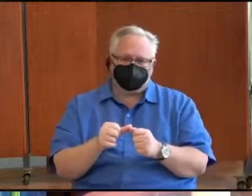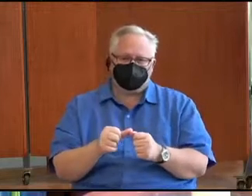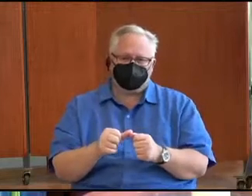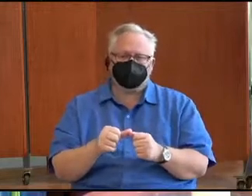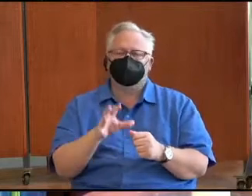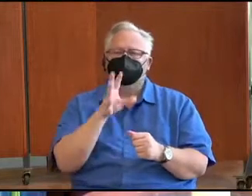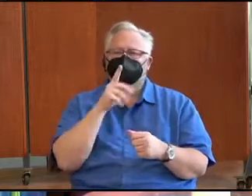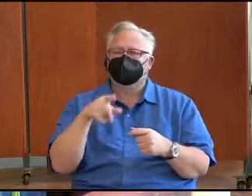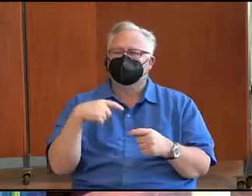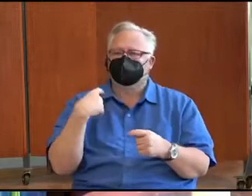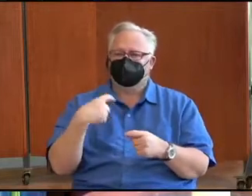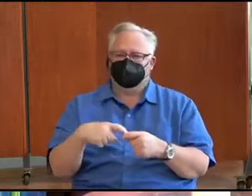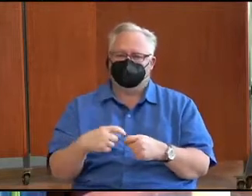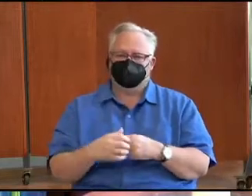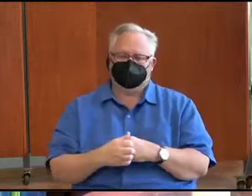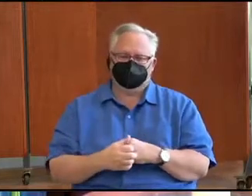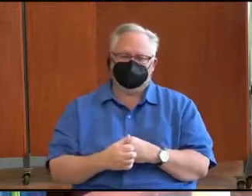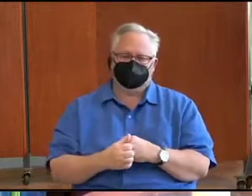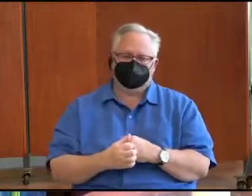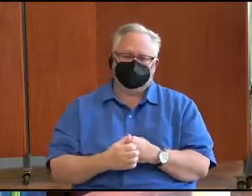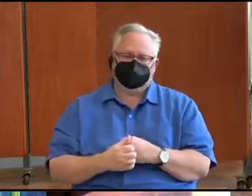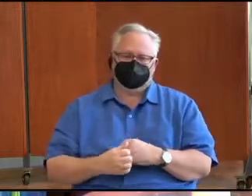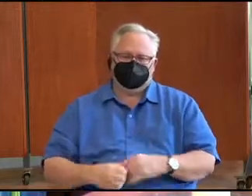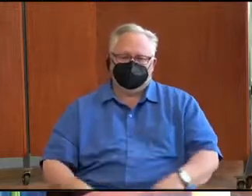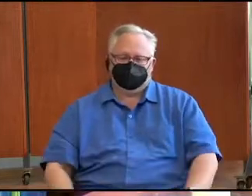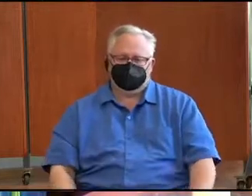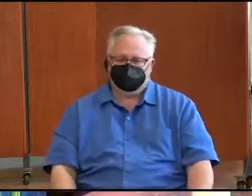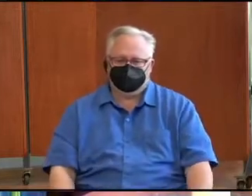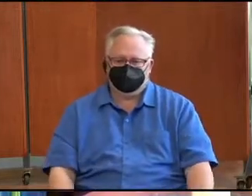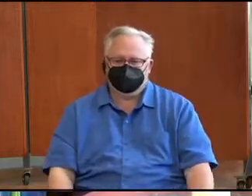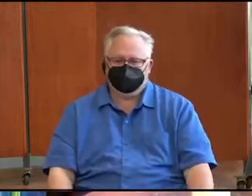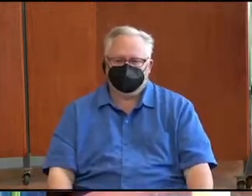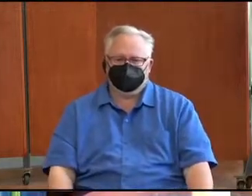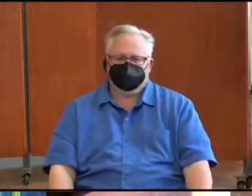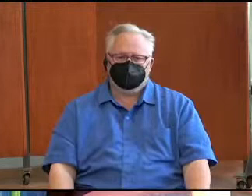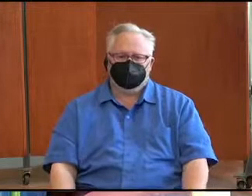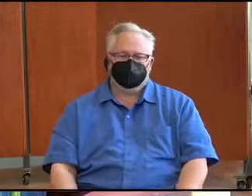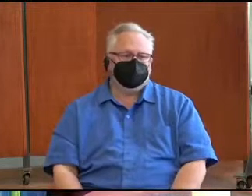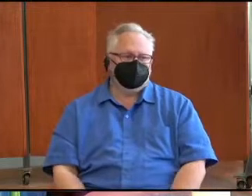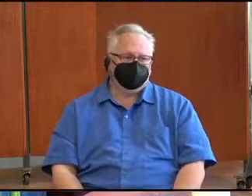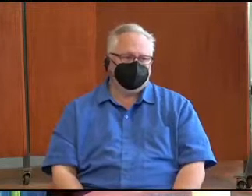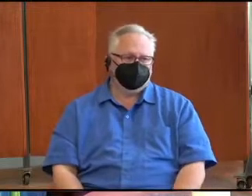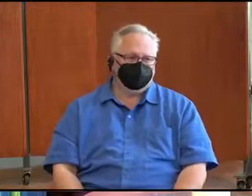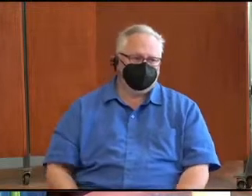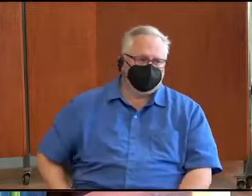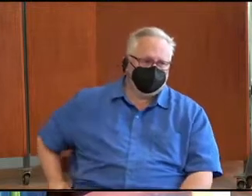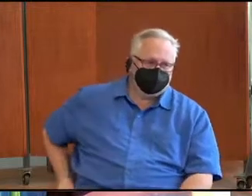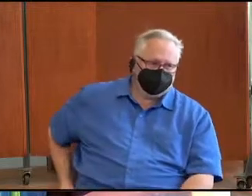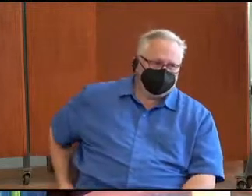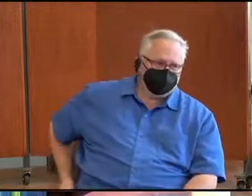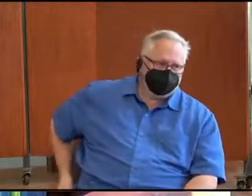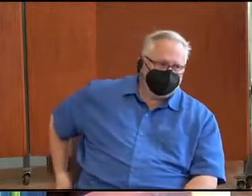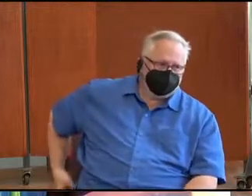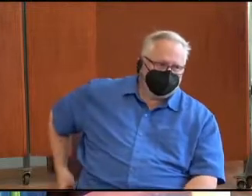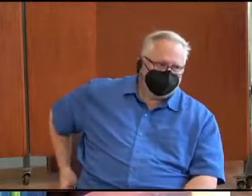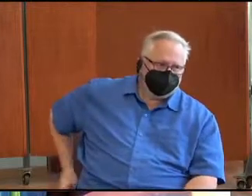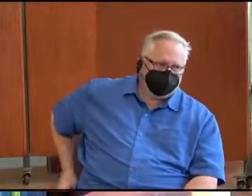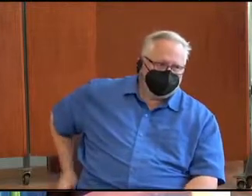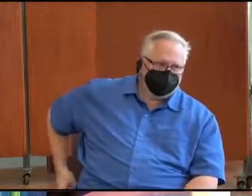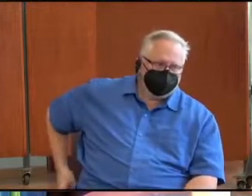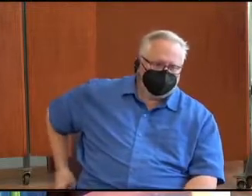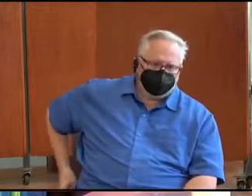congregación aspira vivir de acuerdo con nuestros principios. De ayudar por apoyar y